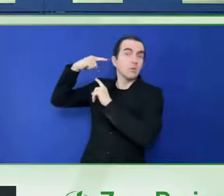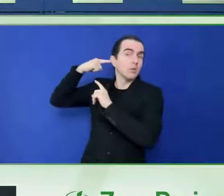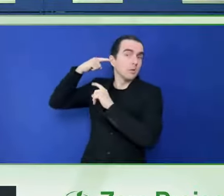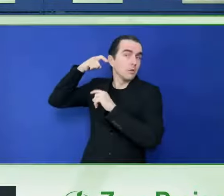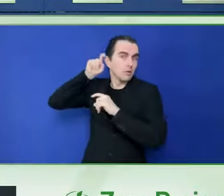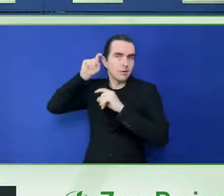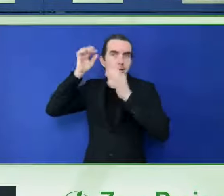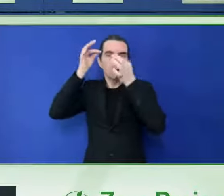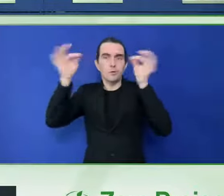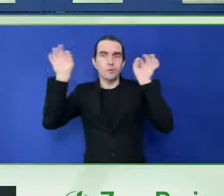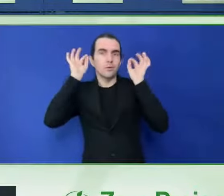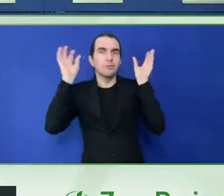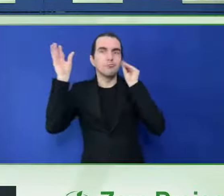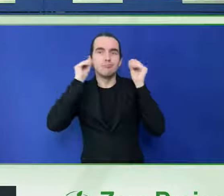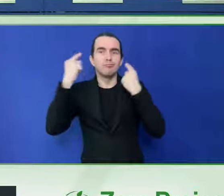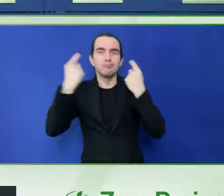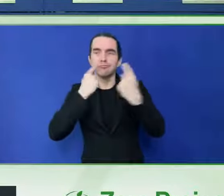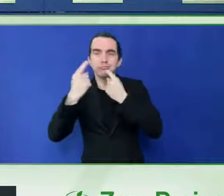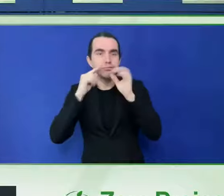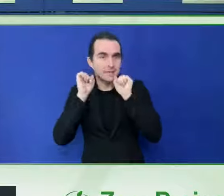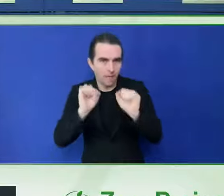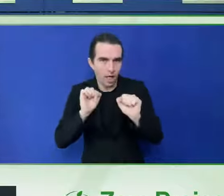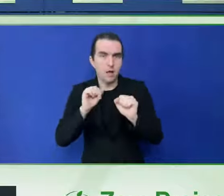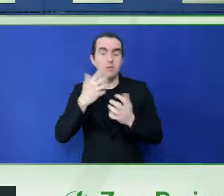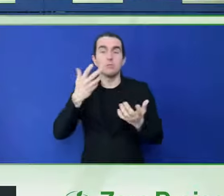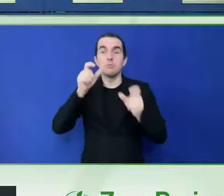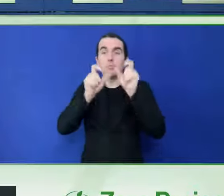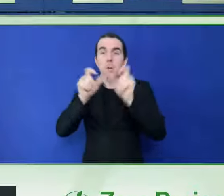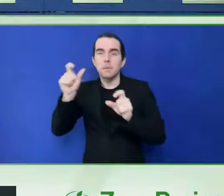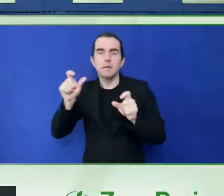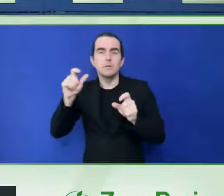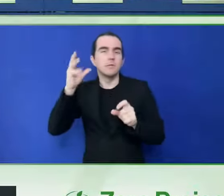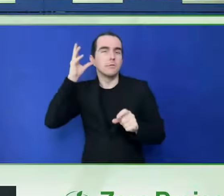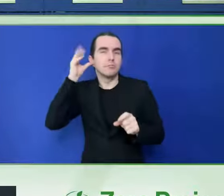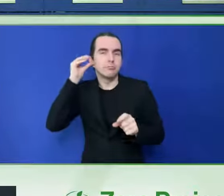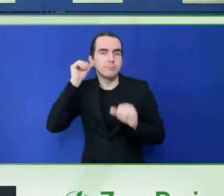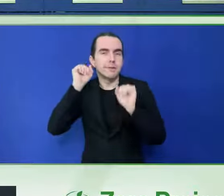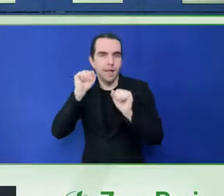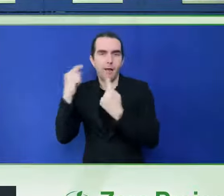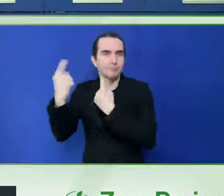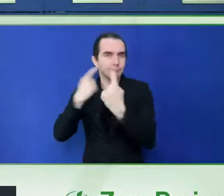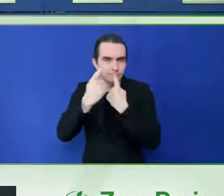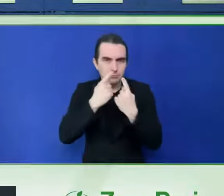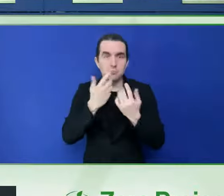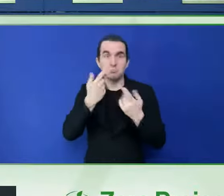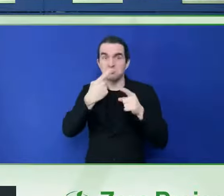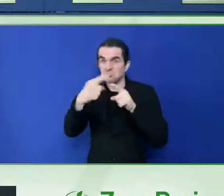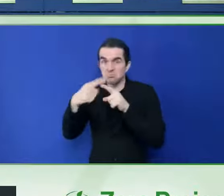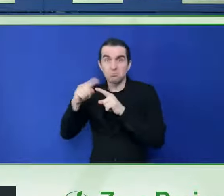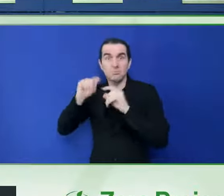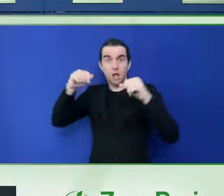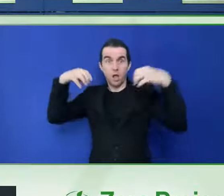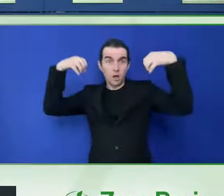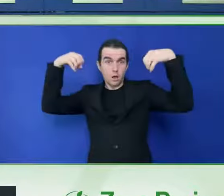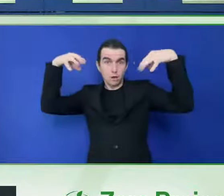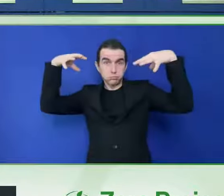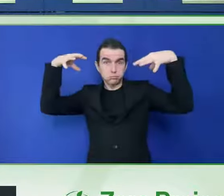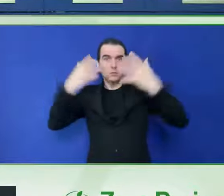reception, which is always something I want to know, because usually after a long journey, I'm dying to use a disabled